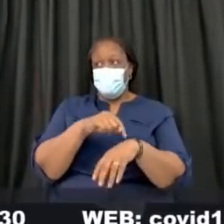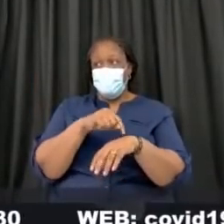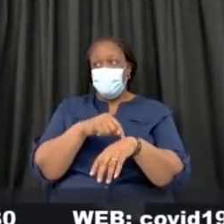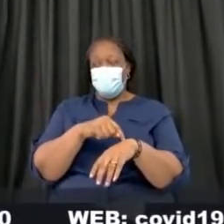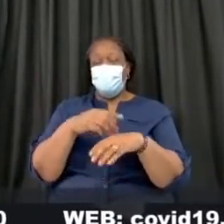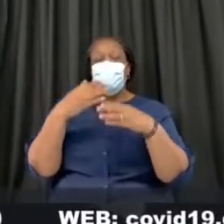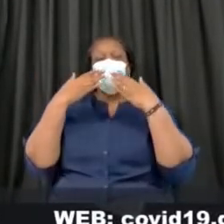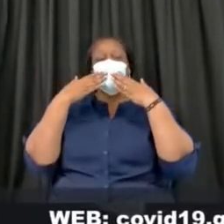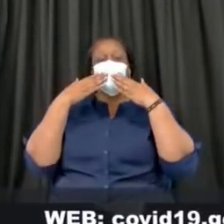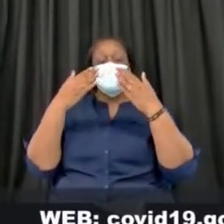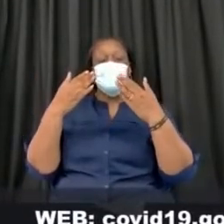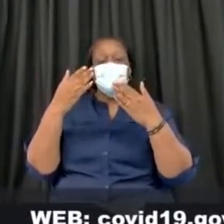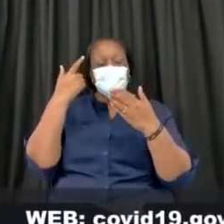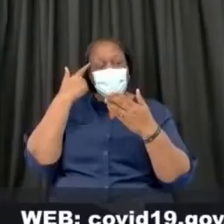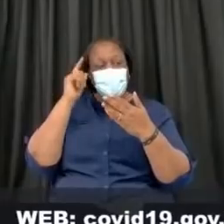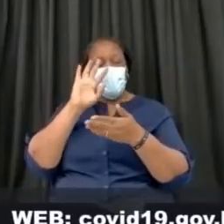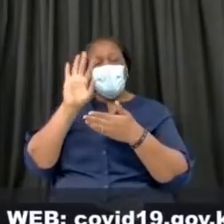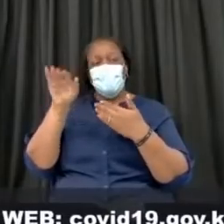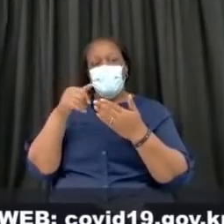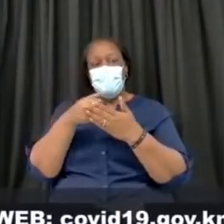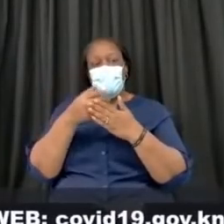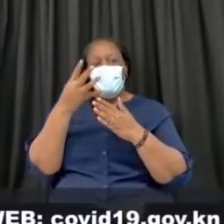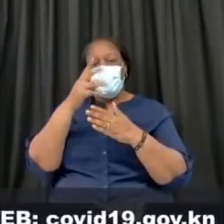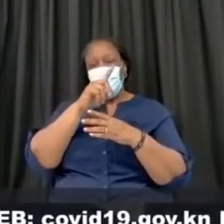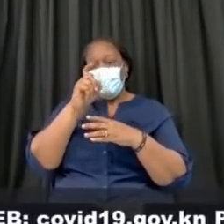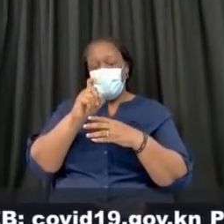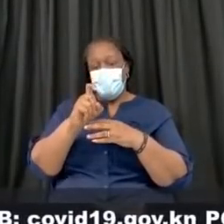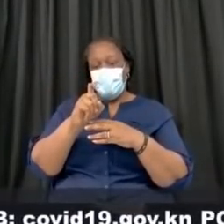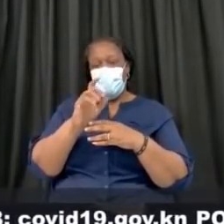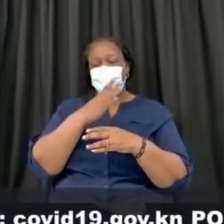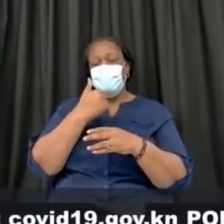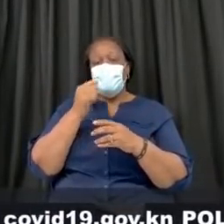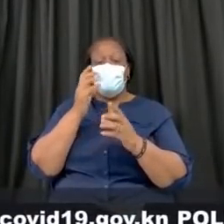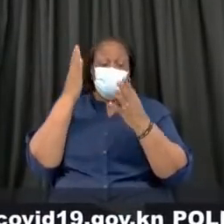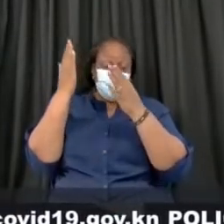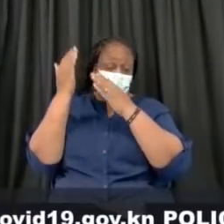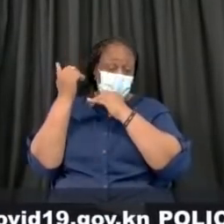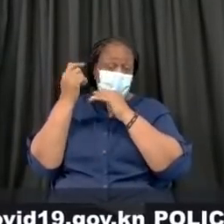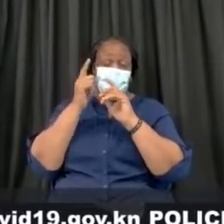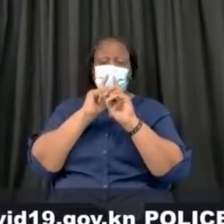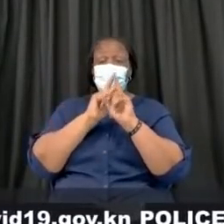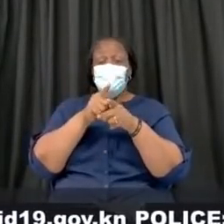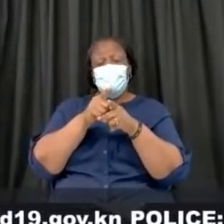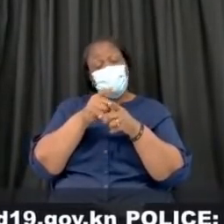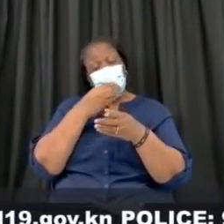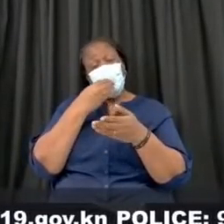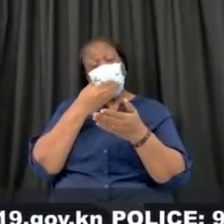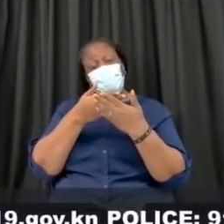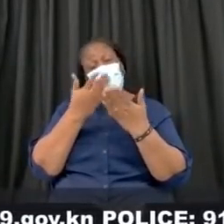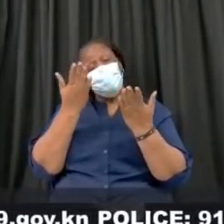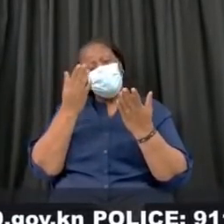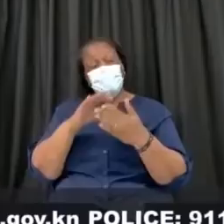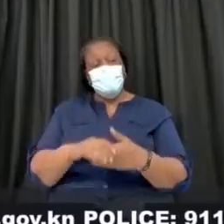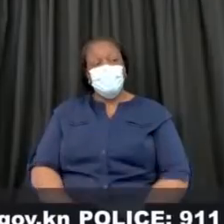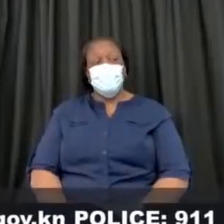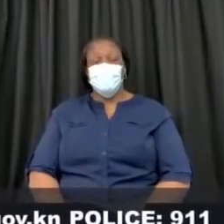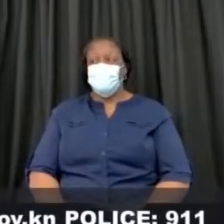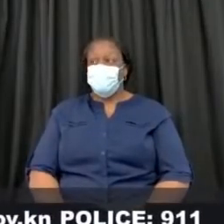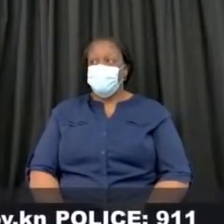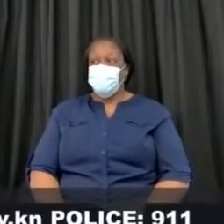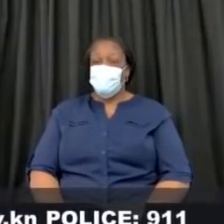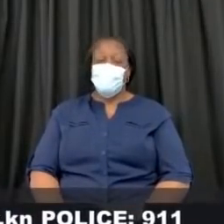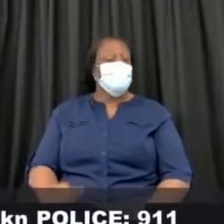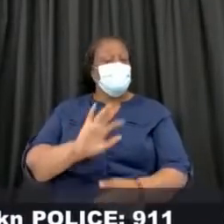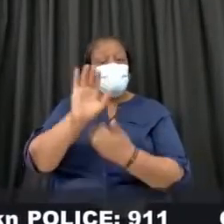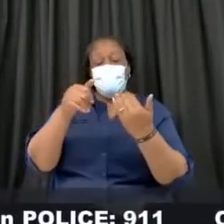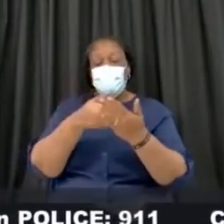all of you for availing yourselves to answer these questions, which are all a part of the